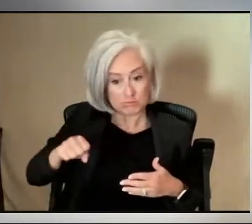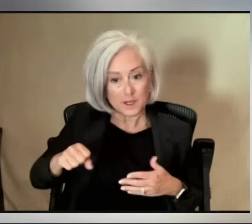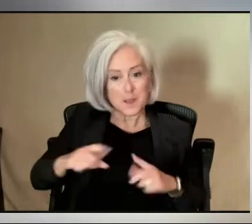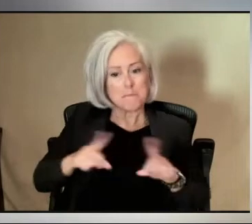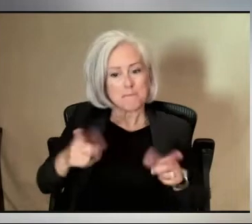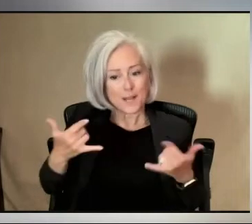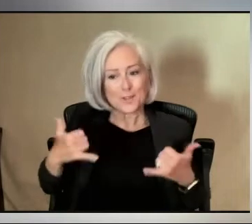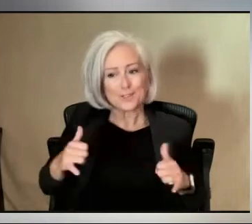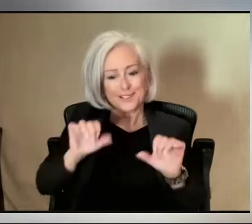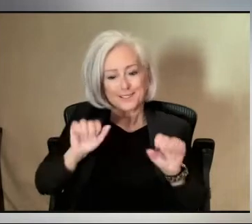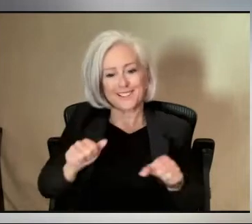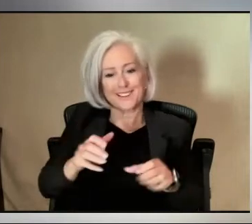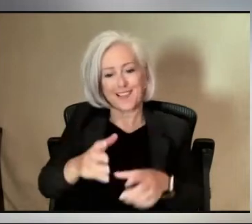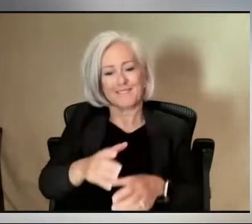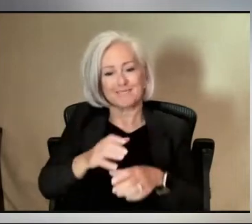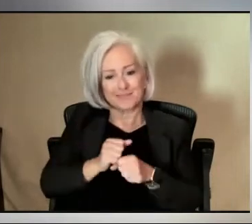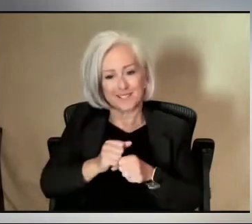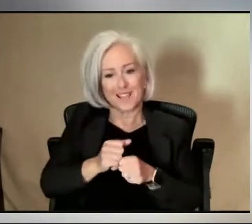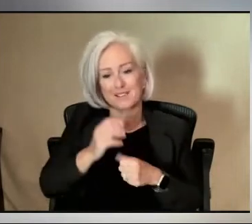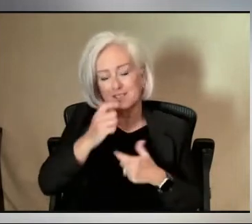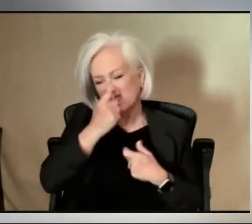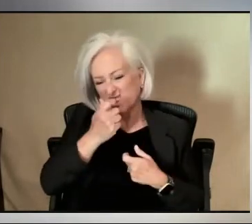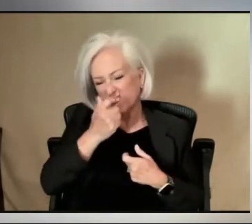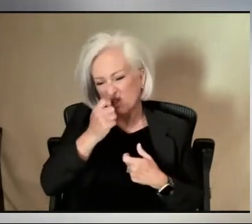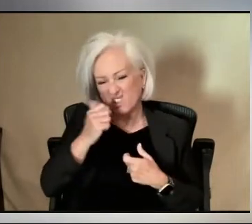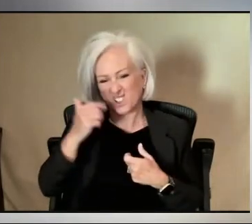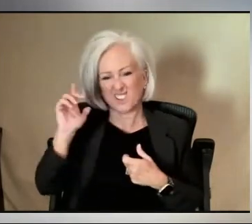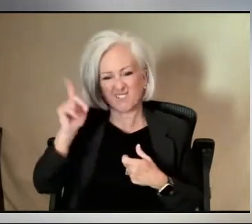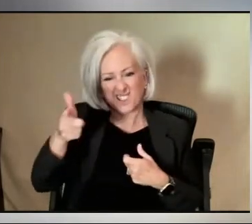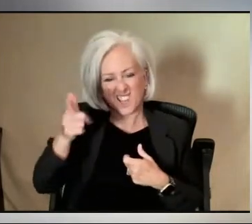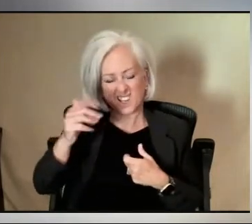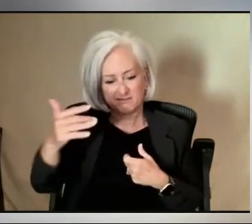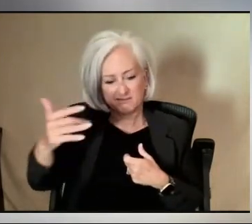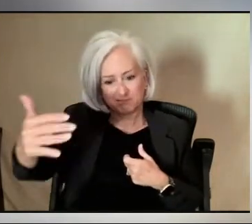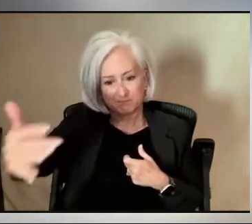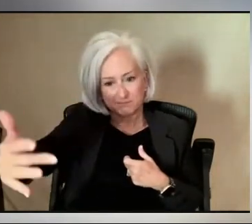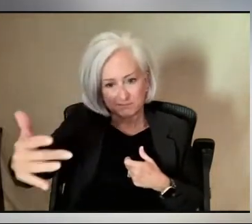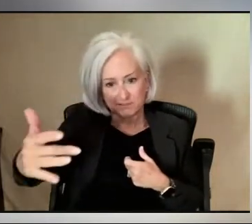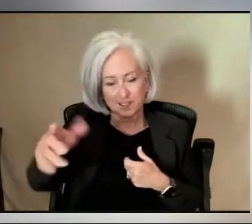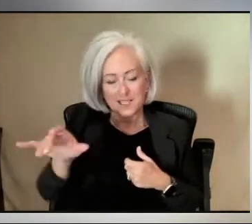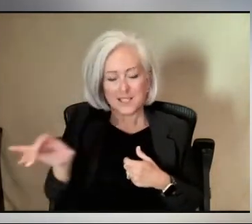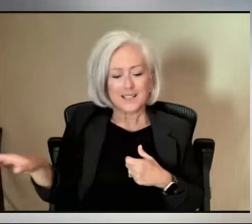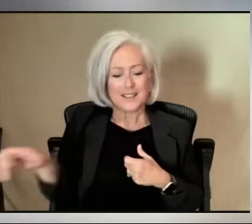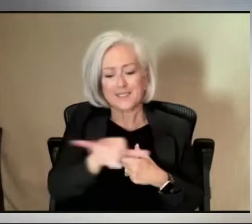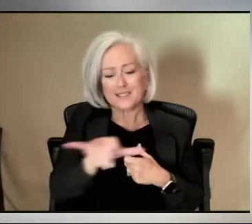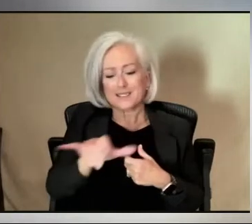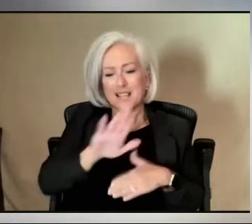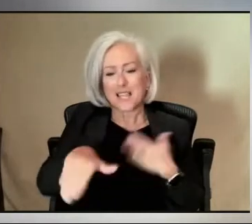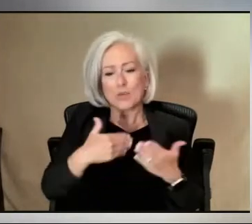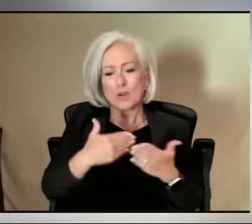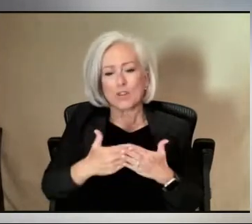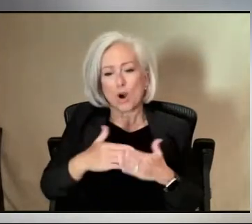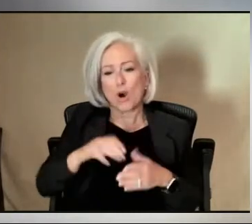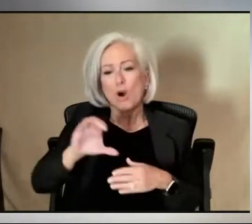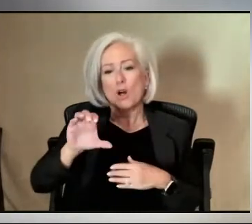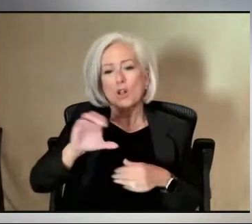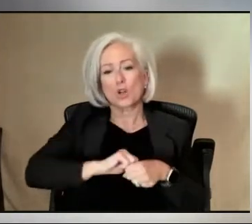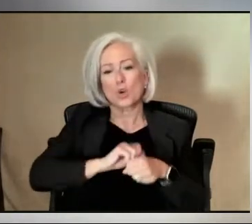whole class of different coronaviruses does not seem to lead to